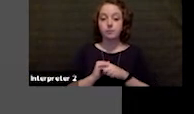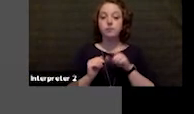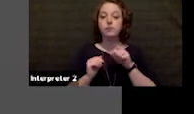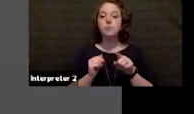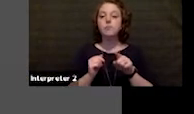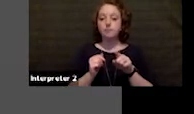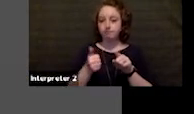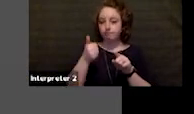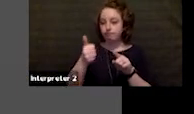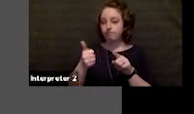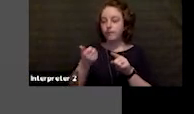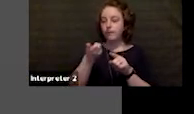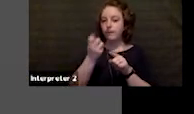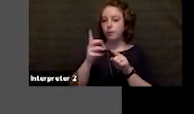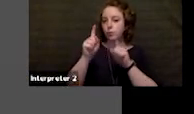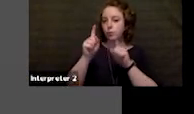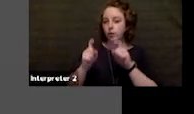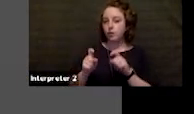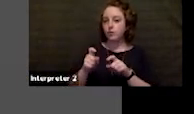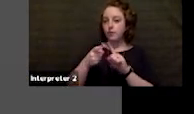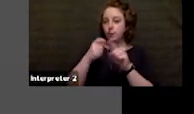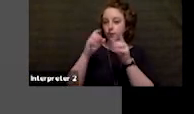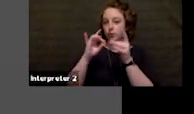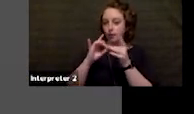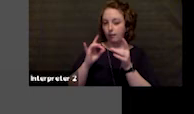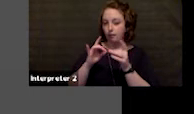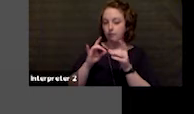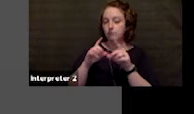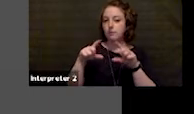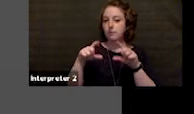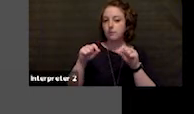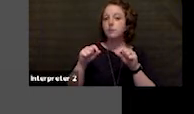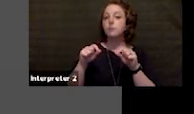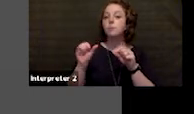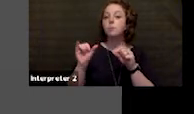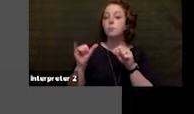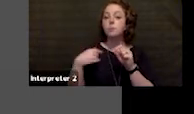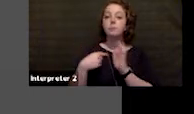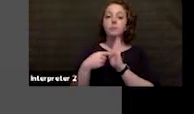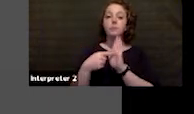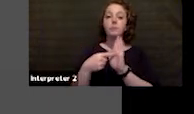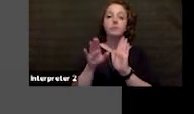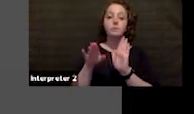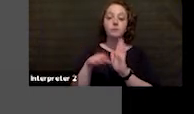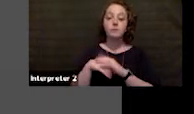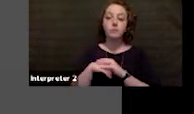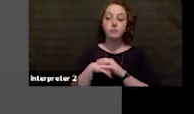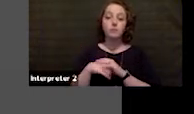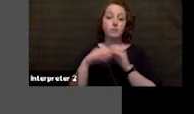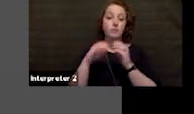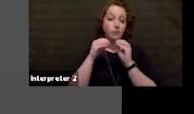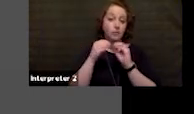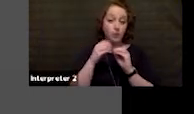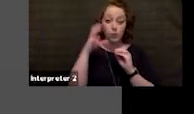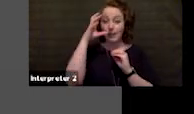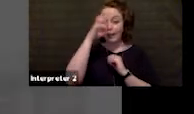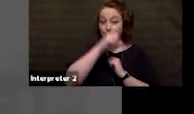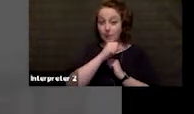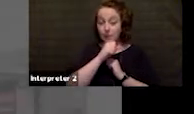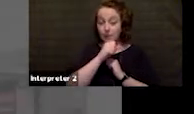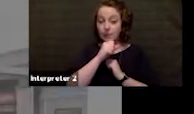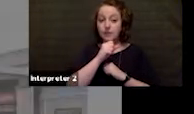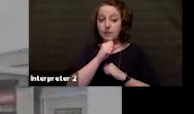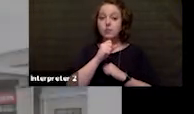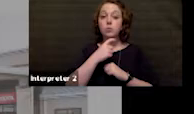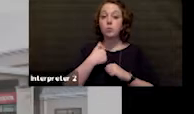questions percolating in the chat, and then I did want to highlight that any estimates or numbers you see tonight, we're going with the